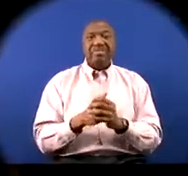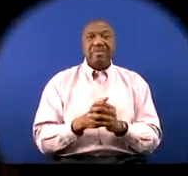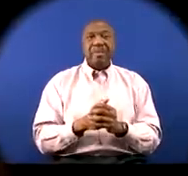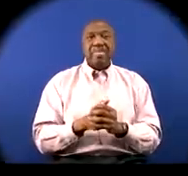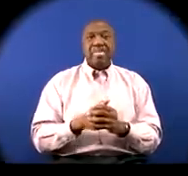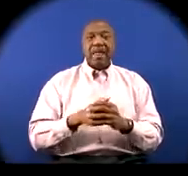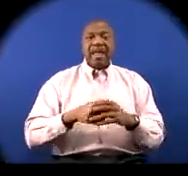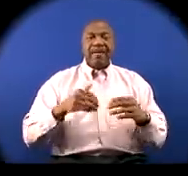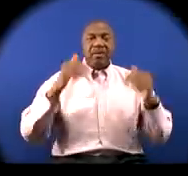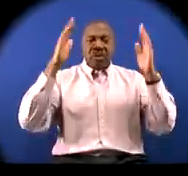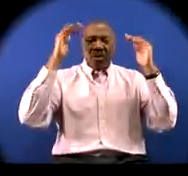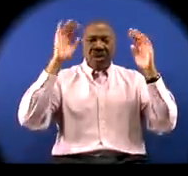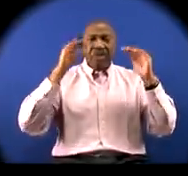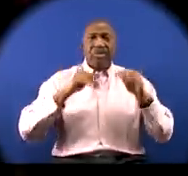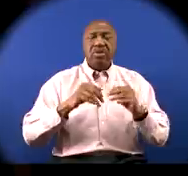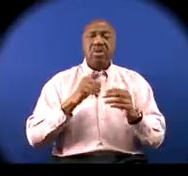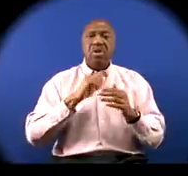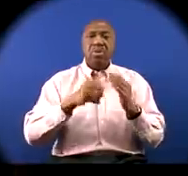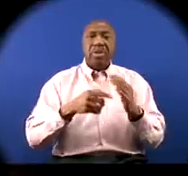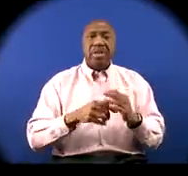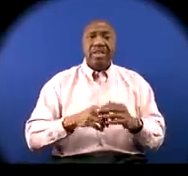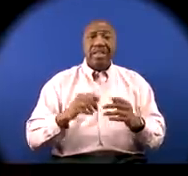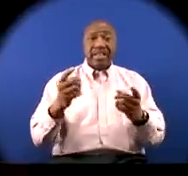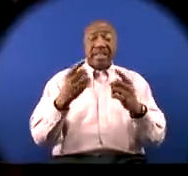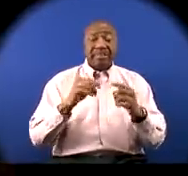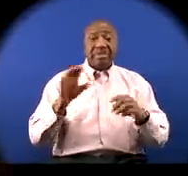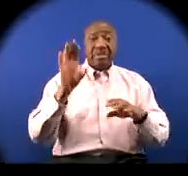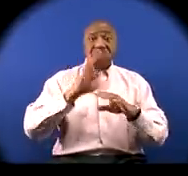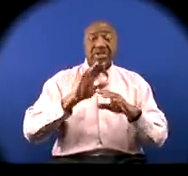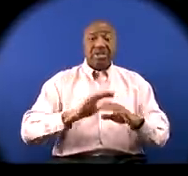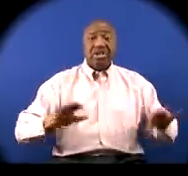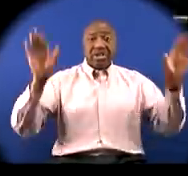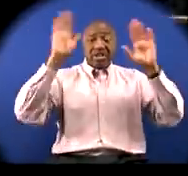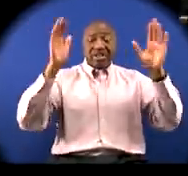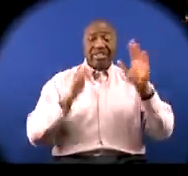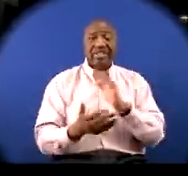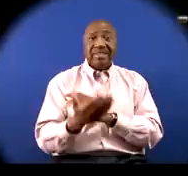Make sure you get to church on Sunday and celebrate our